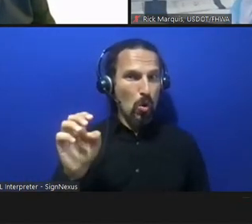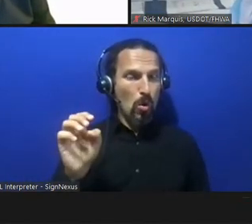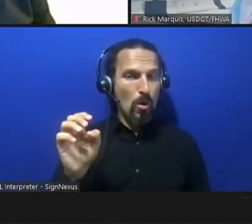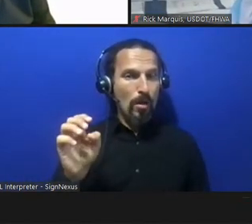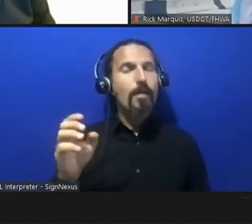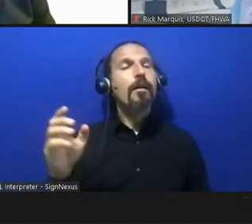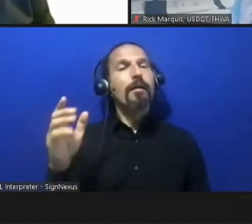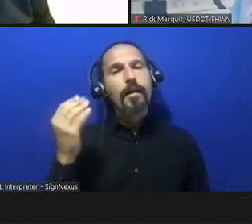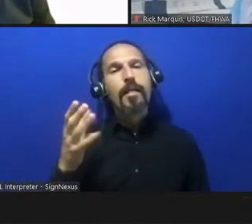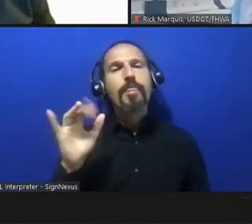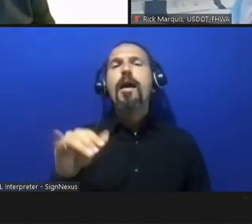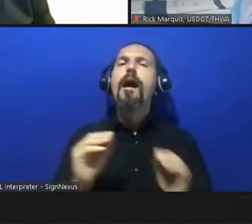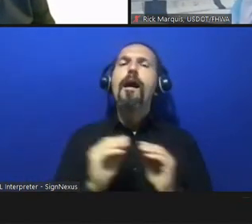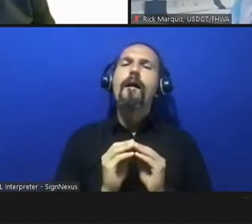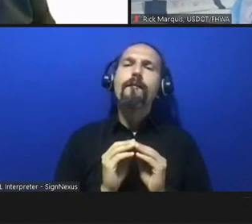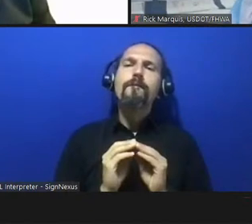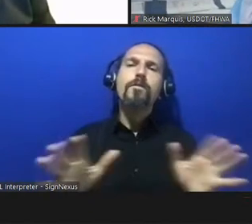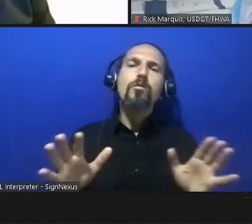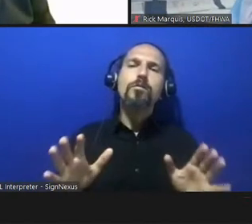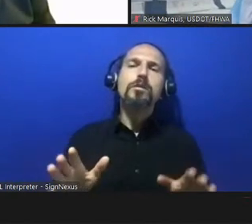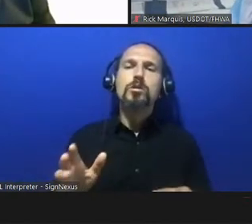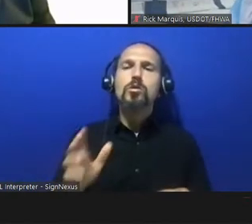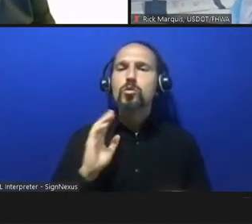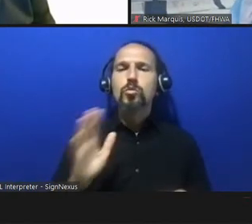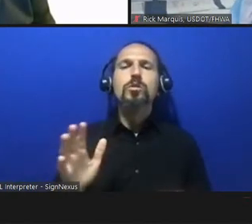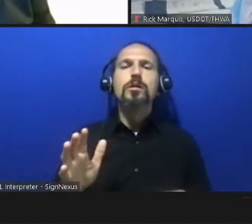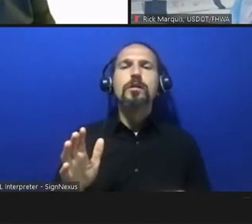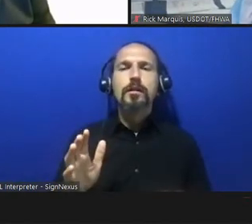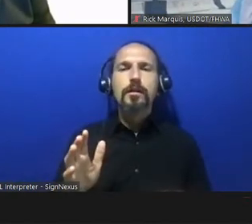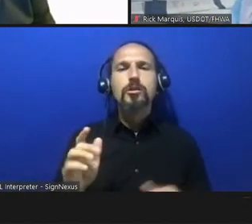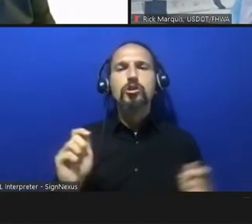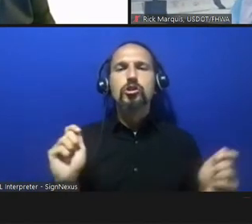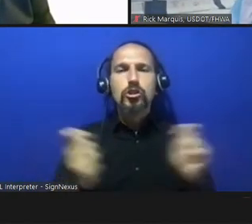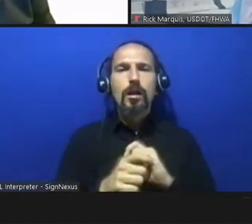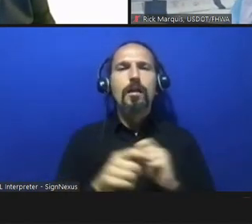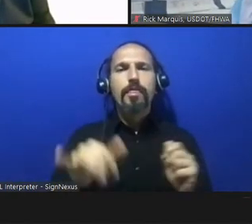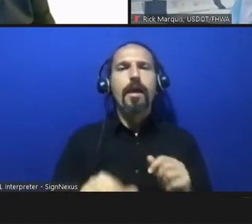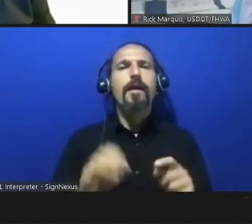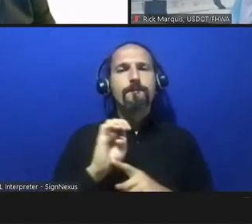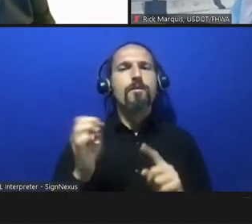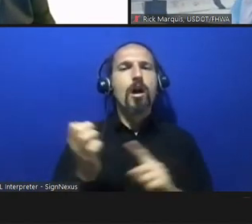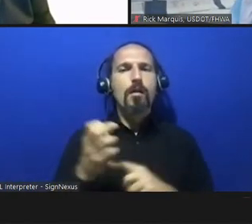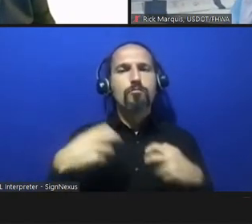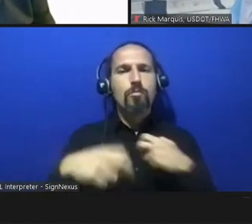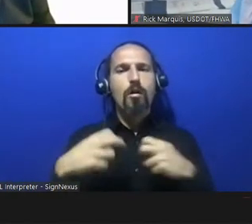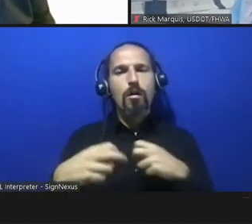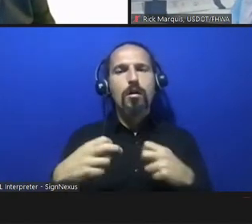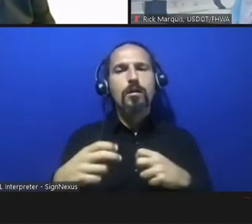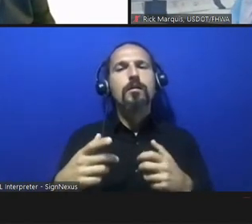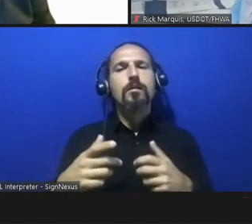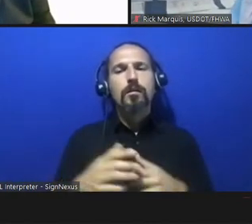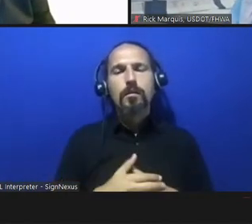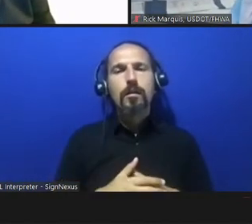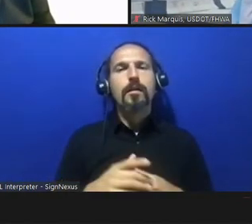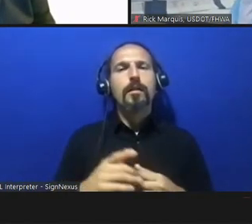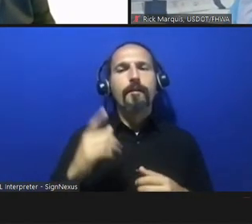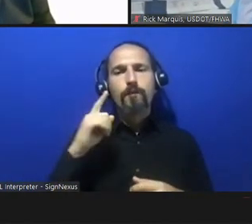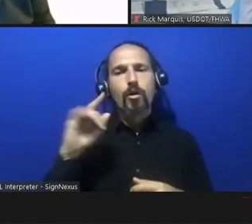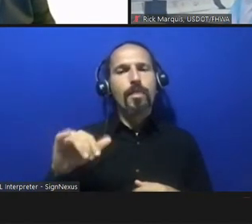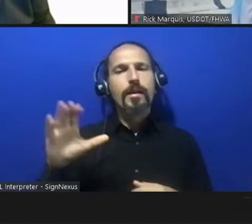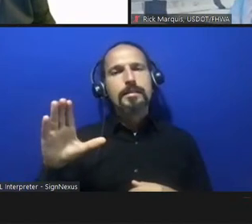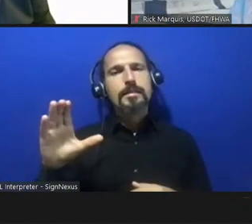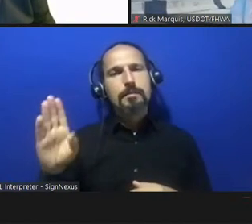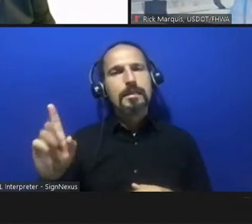obviously this will simply move a perceived environmental problem to the periphery of the cbd